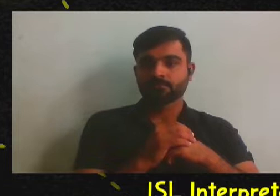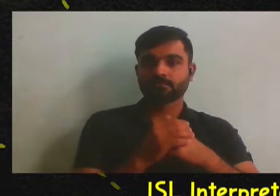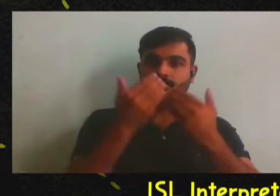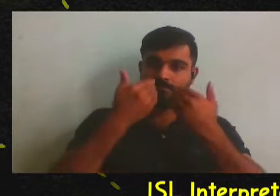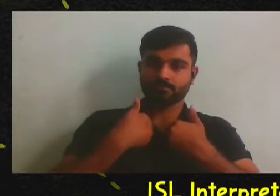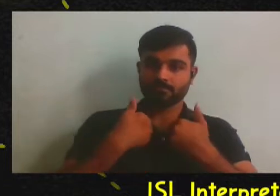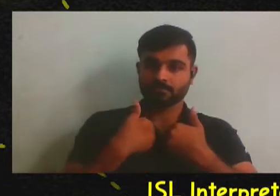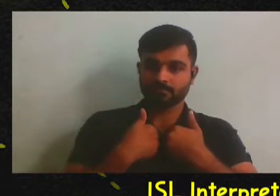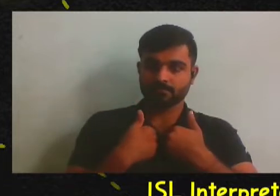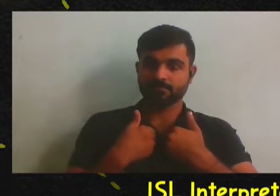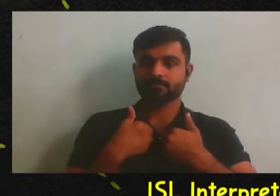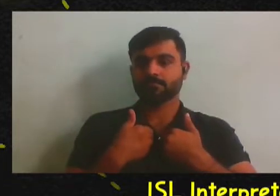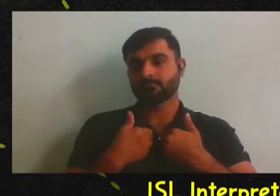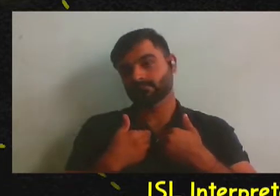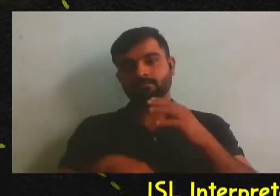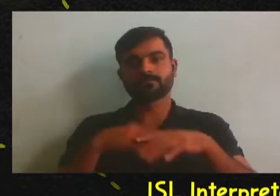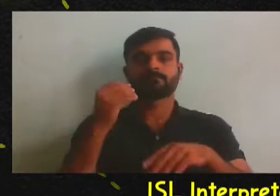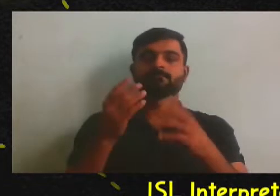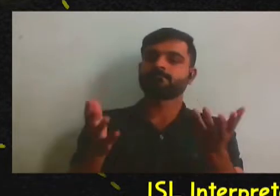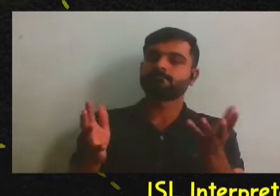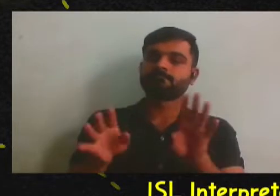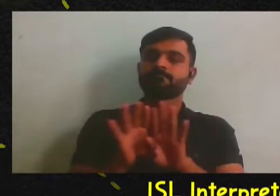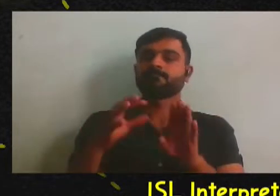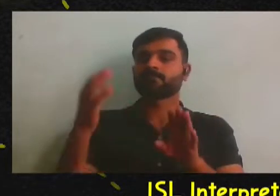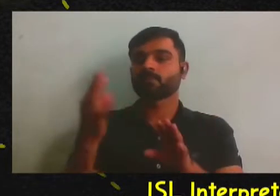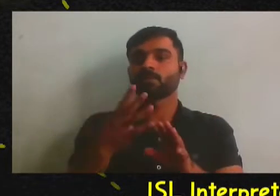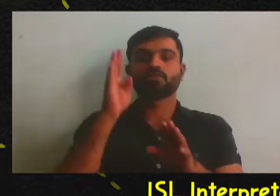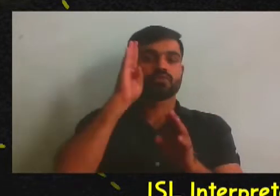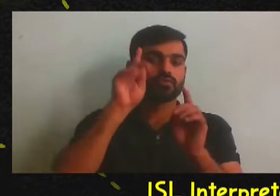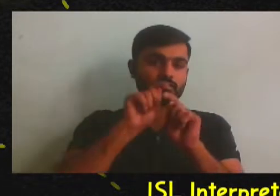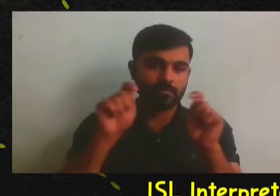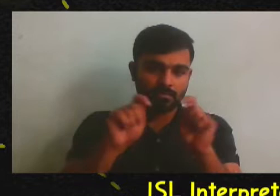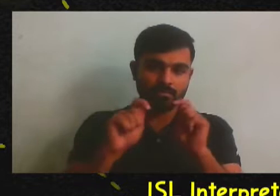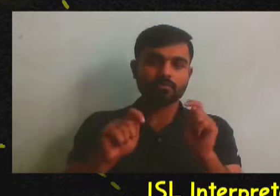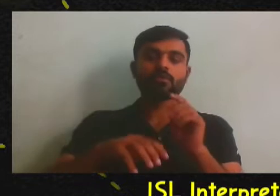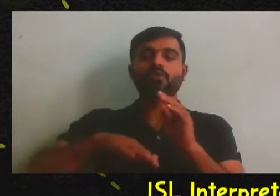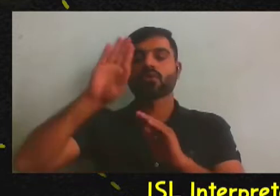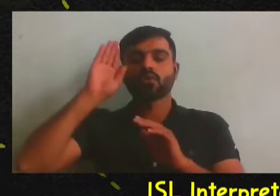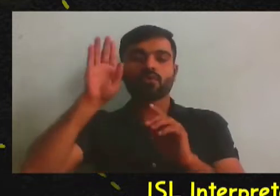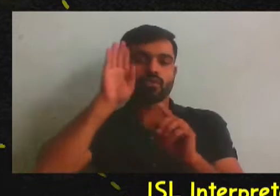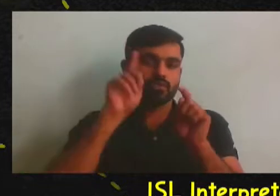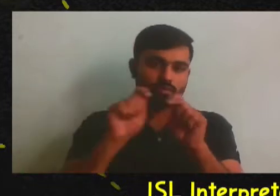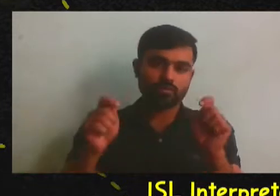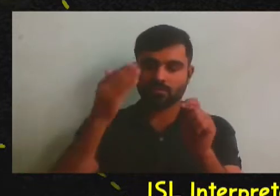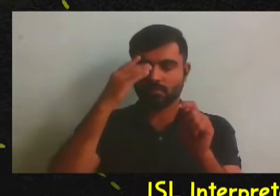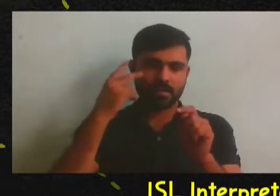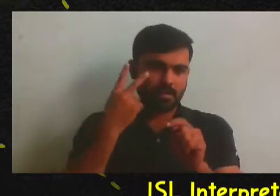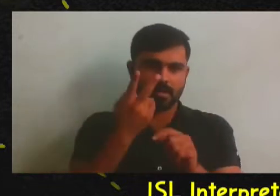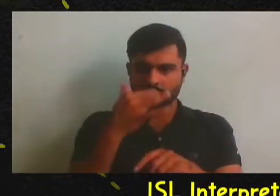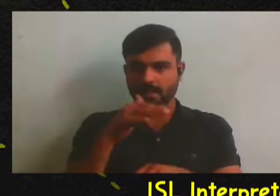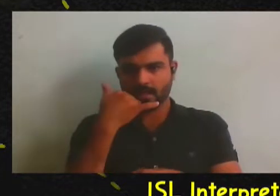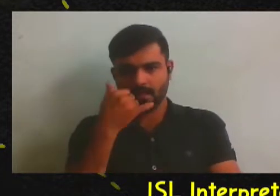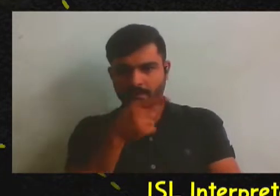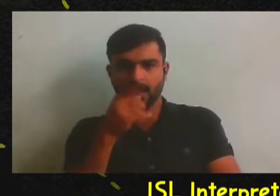I was laying out a cupboard with newspapers, old newspapers, and I noticed your number in